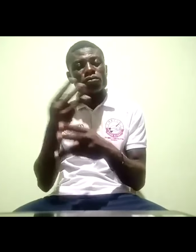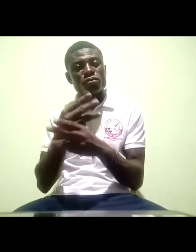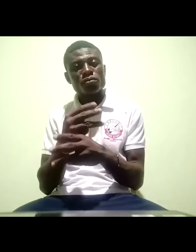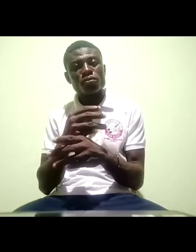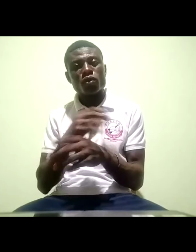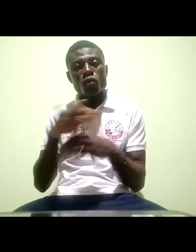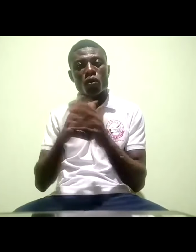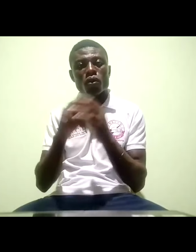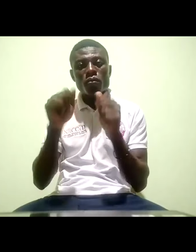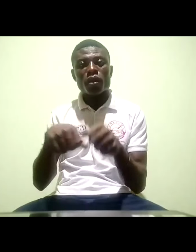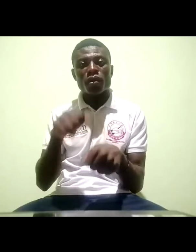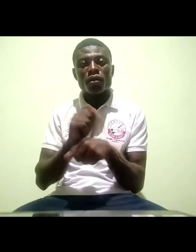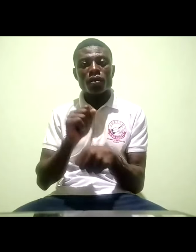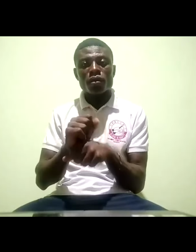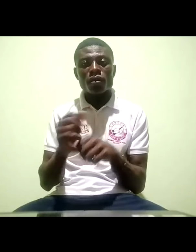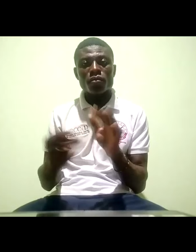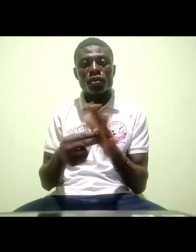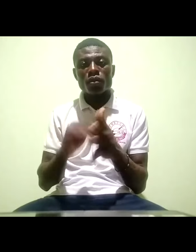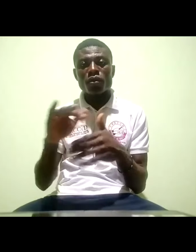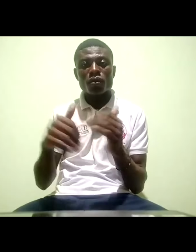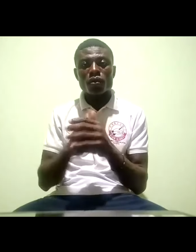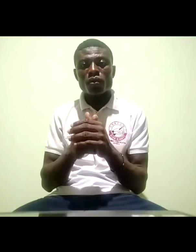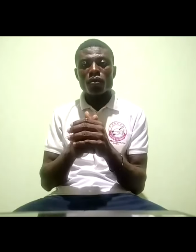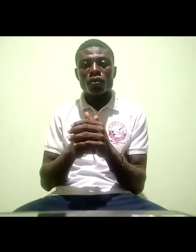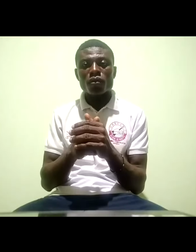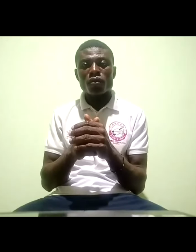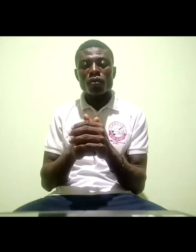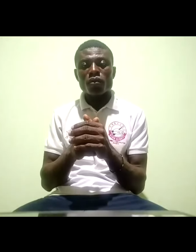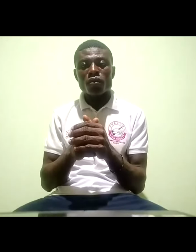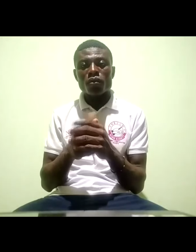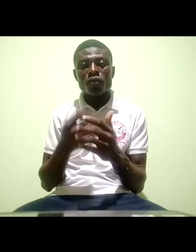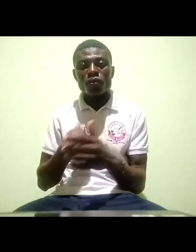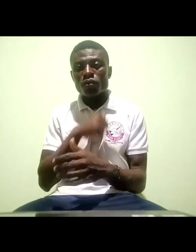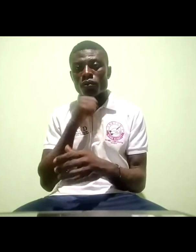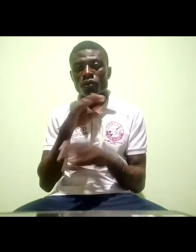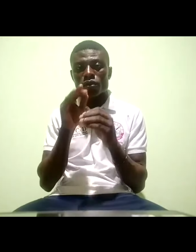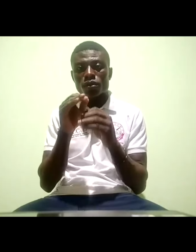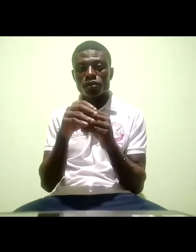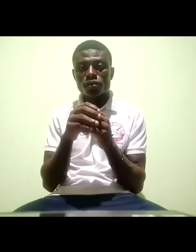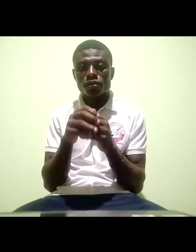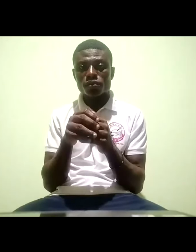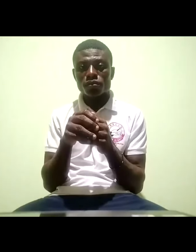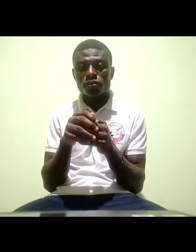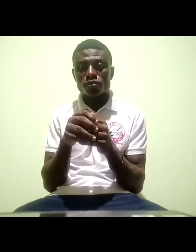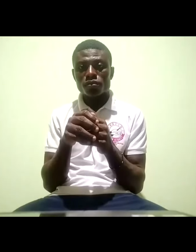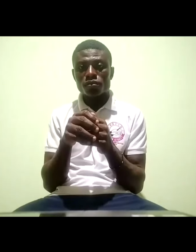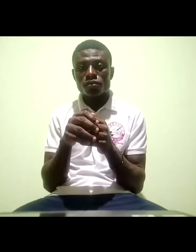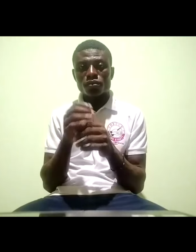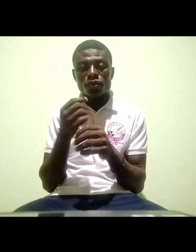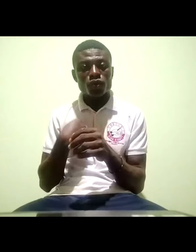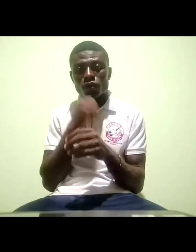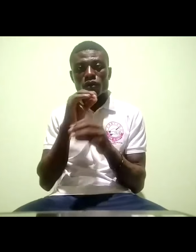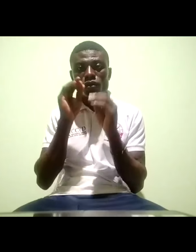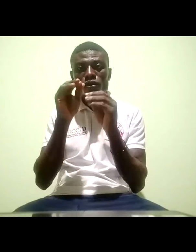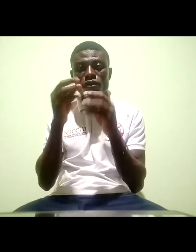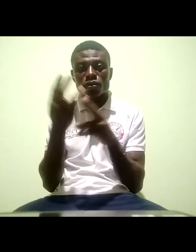from my perspective, we don't teach the math we don't teach the